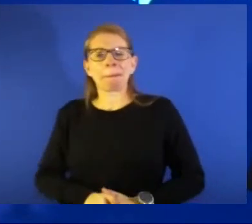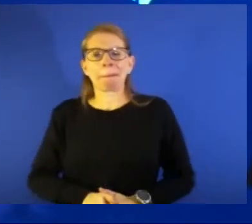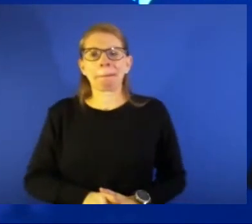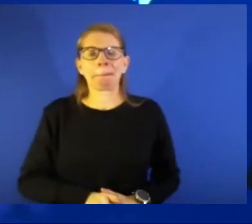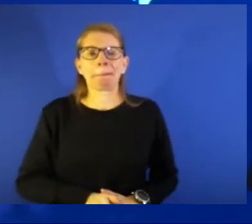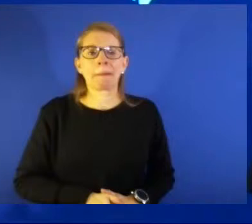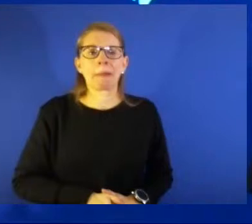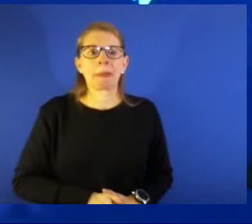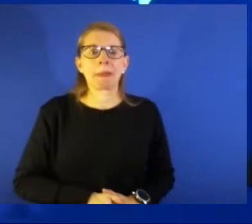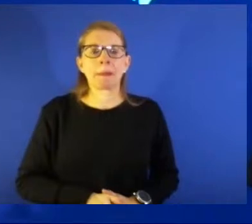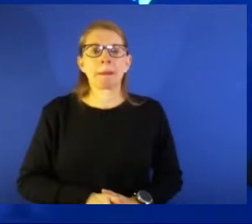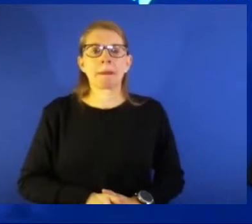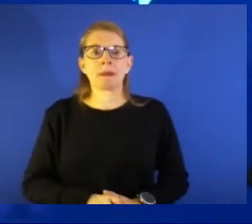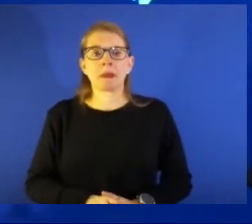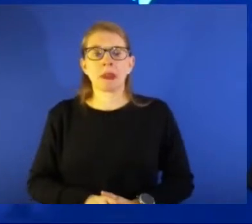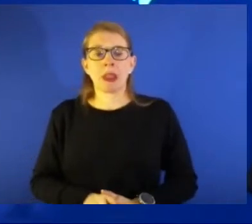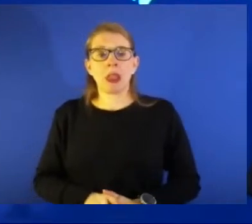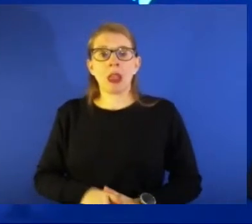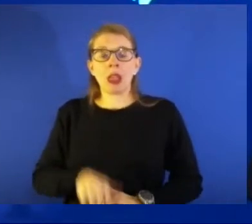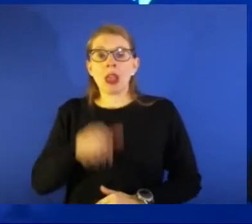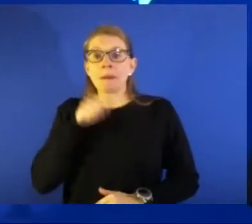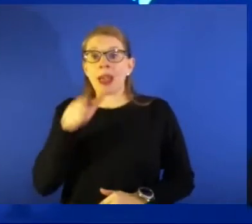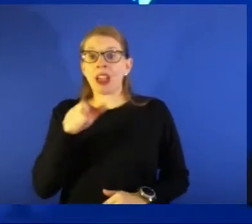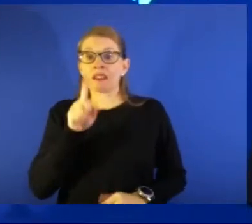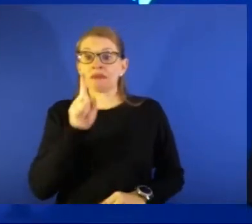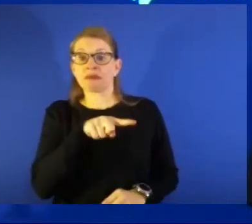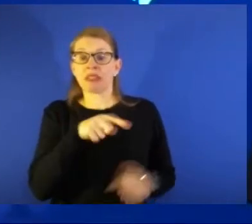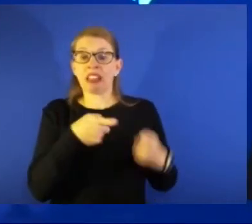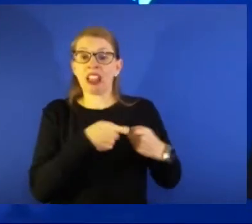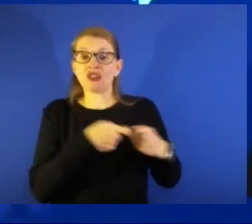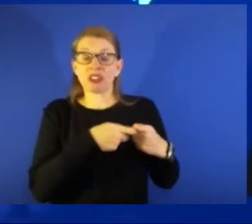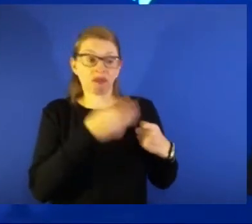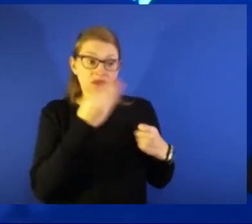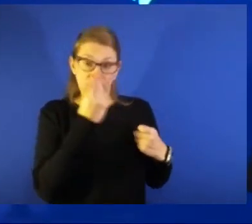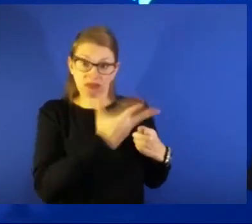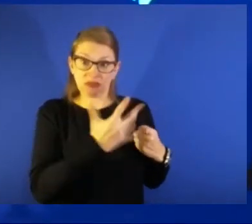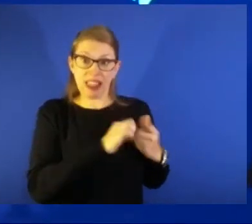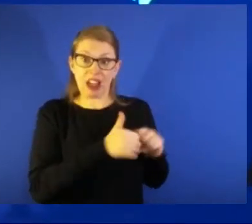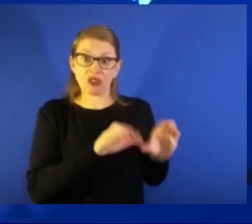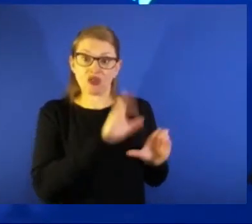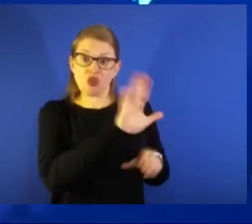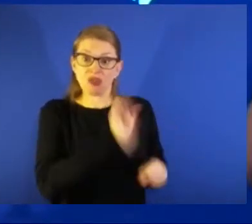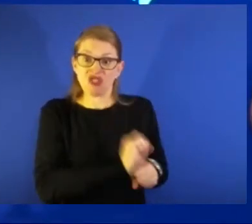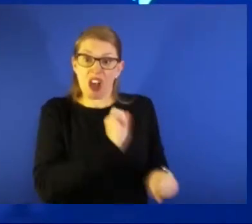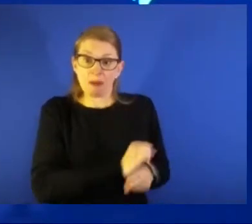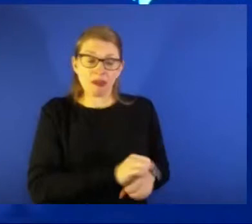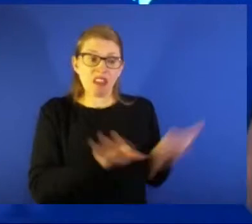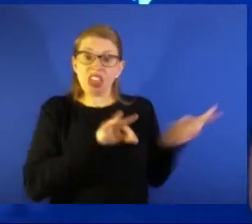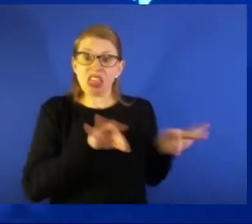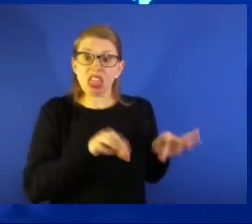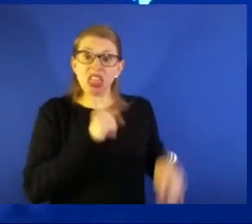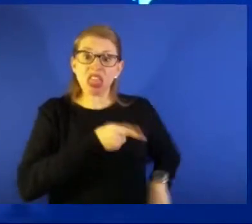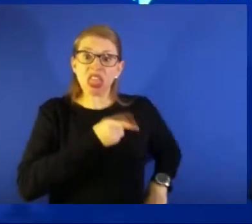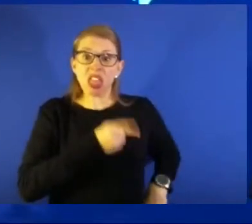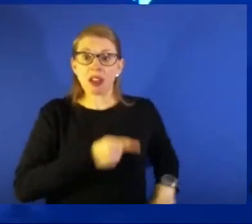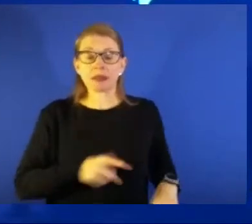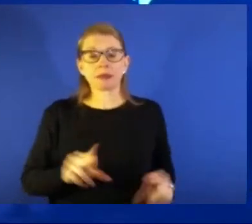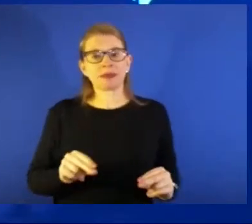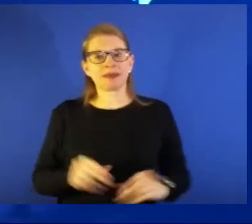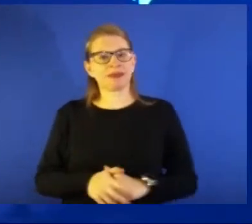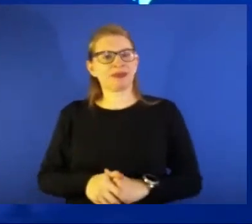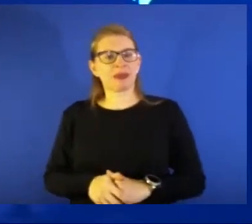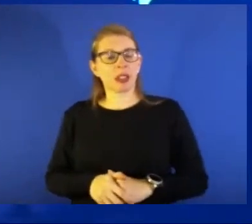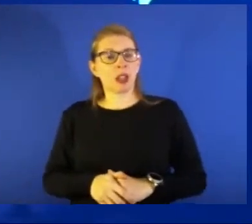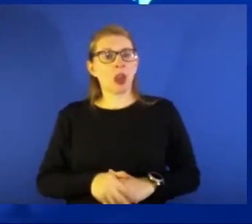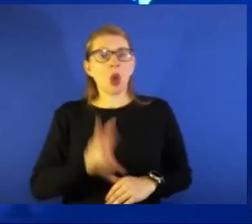I'm not going to go to an electrician and tell him how he should be doing his job and the right wire gauge and